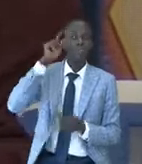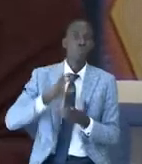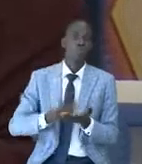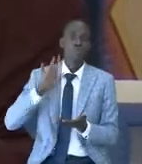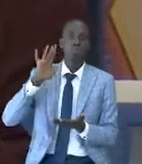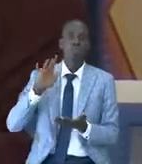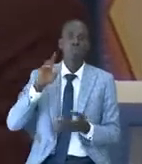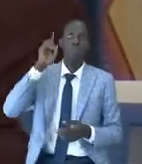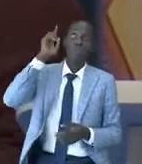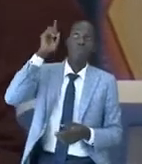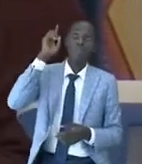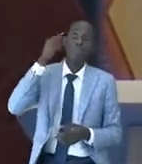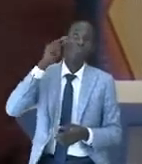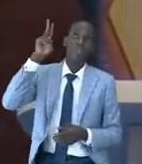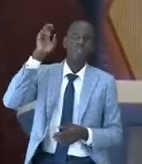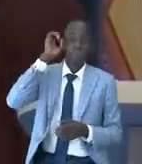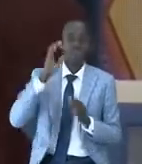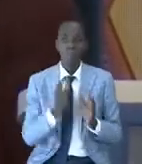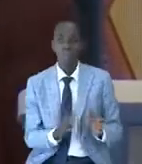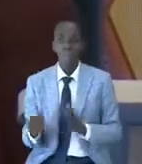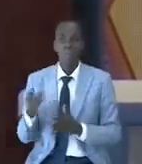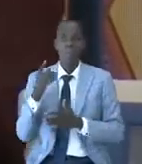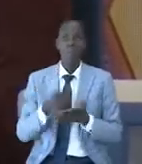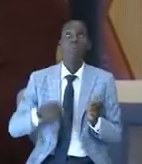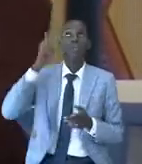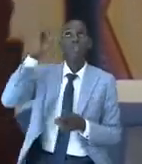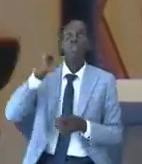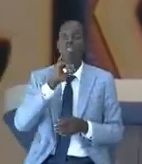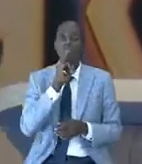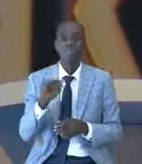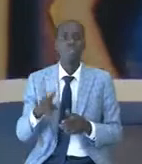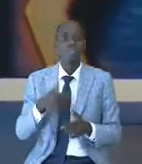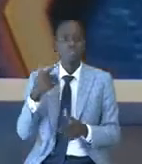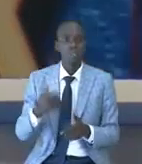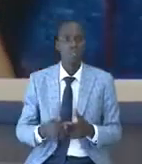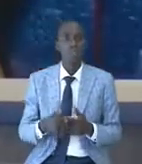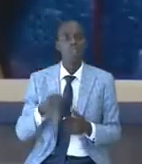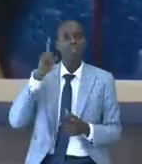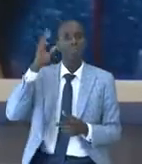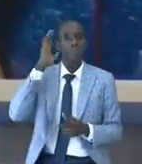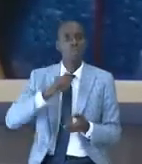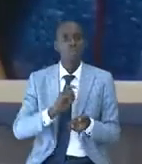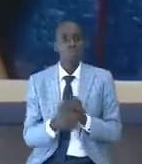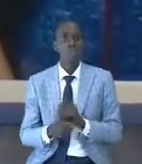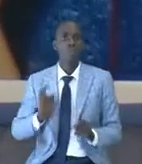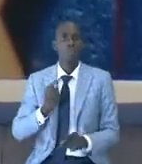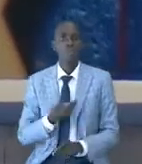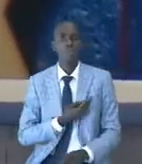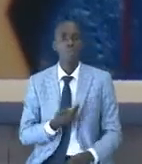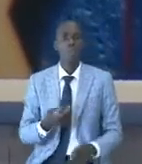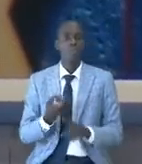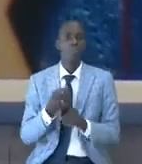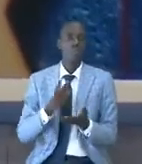his marks, as we behold what he is, then It will change us from